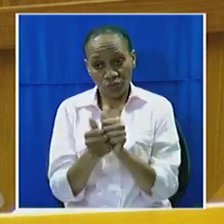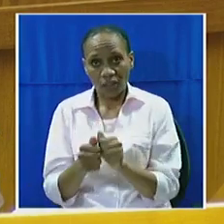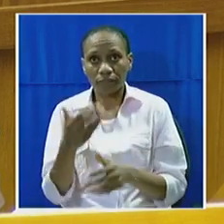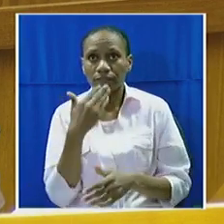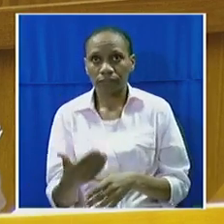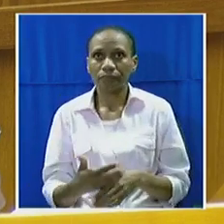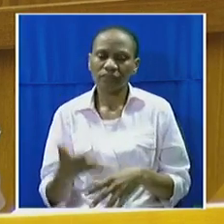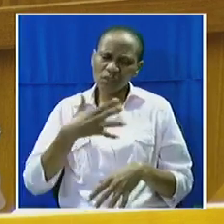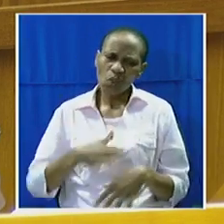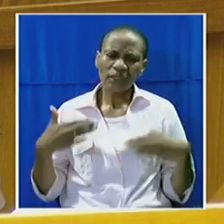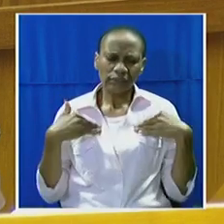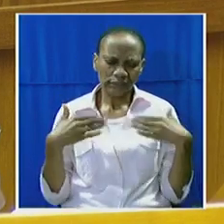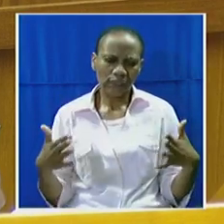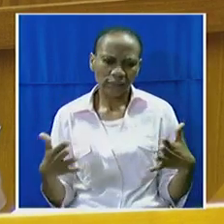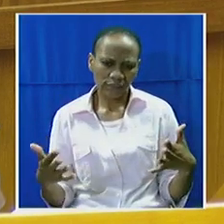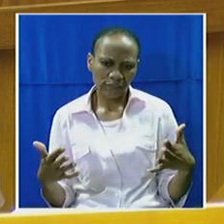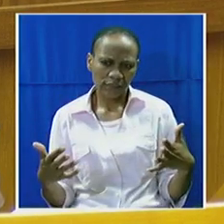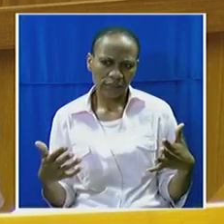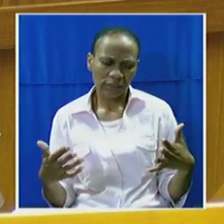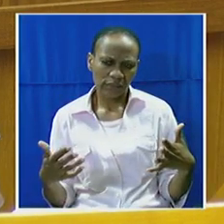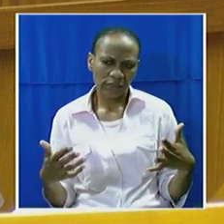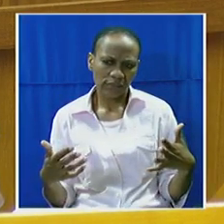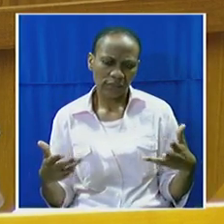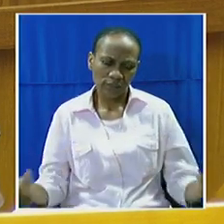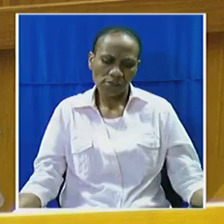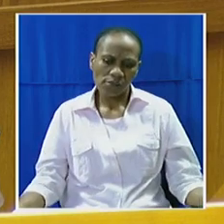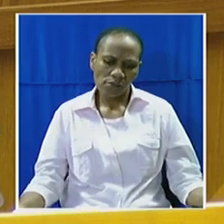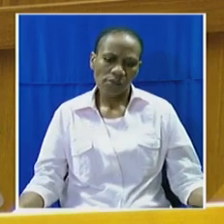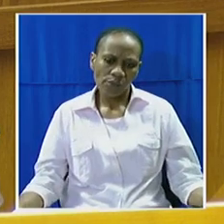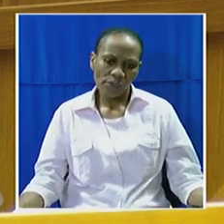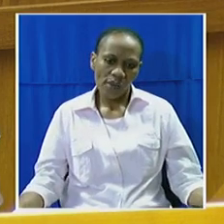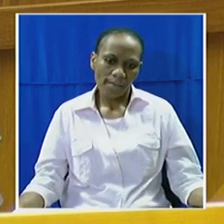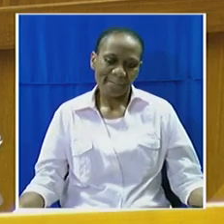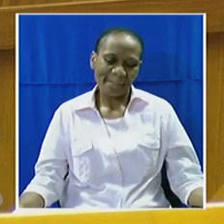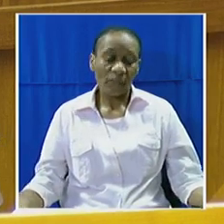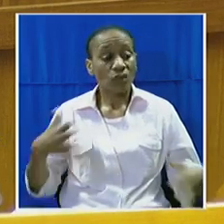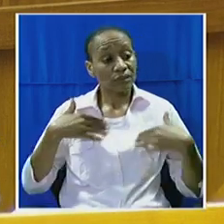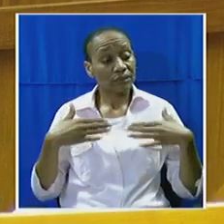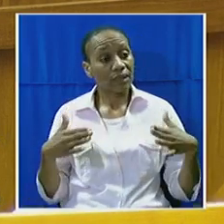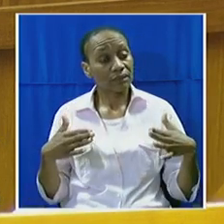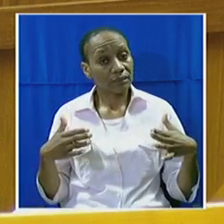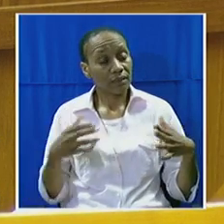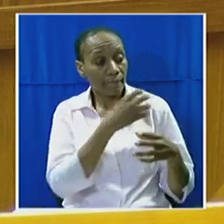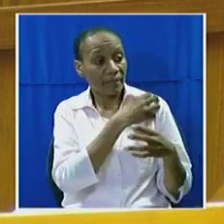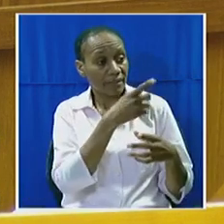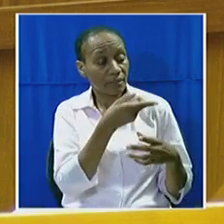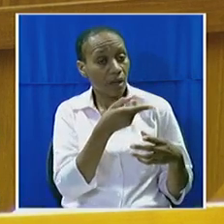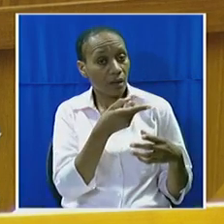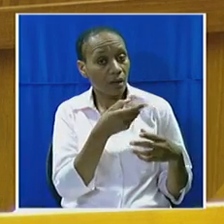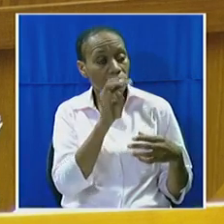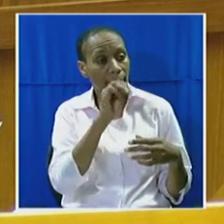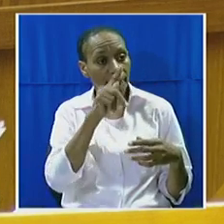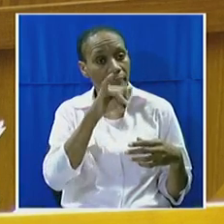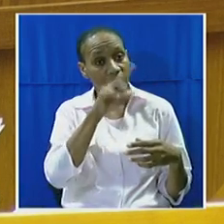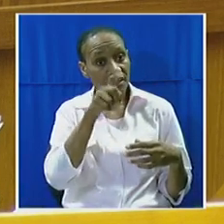siqale ngokubongela kuNgqongqoshe uMkhize ngokusukumela lo daba ngalendlela uholo alwenze ngalo noholo ke